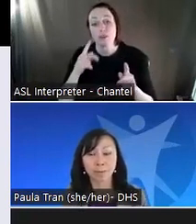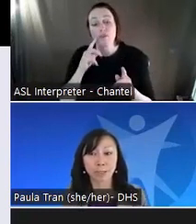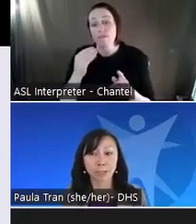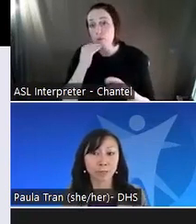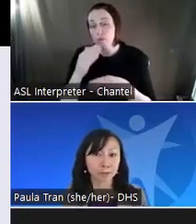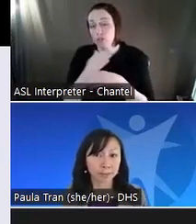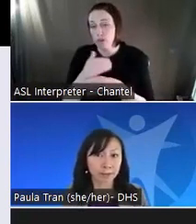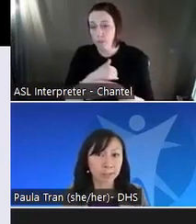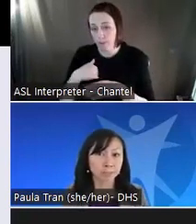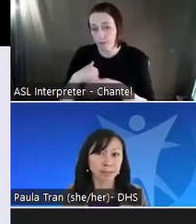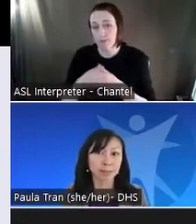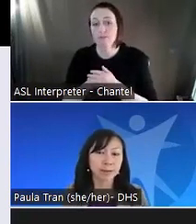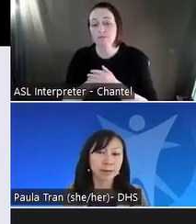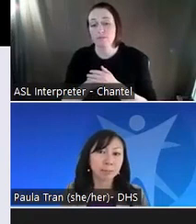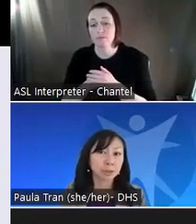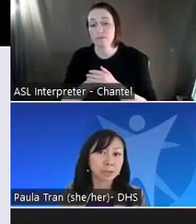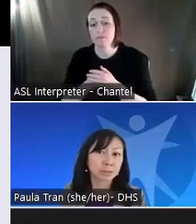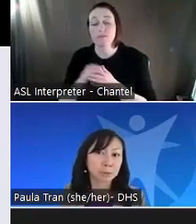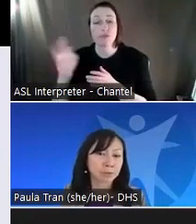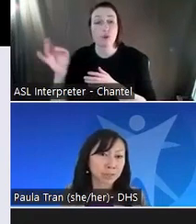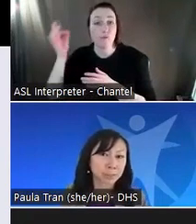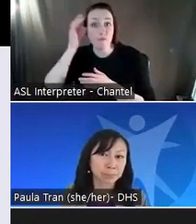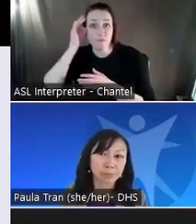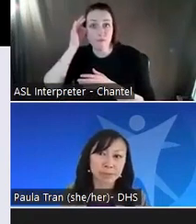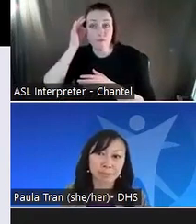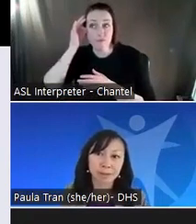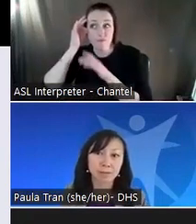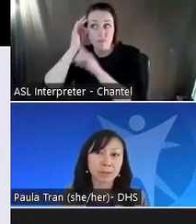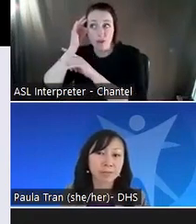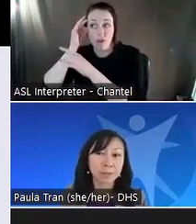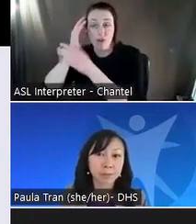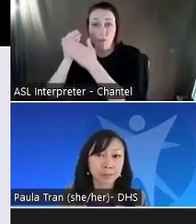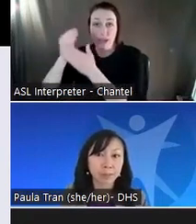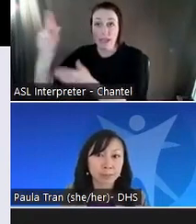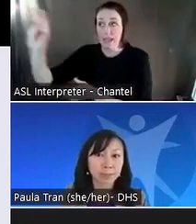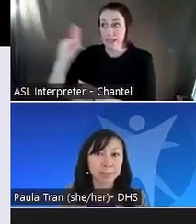power by matching federal dollars spent purchasing fruits and vegetables. Governor Evers' budget recommends